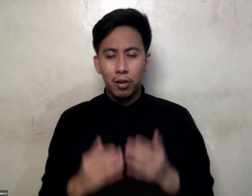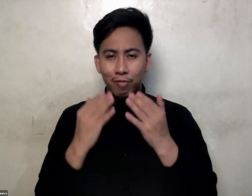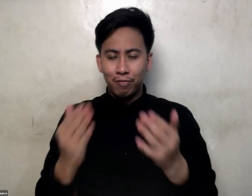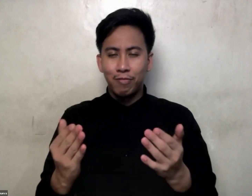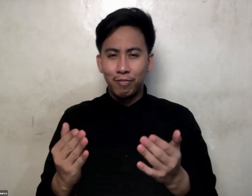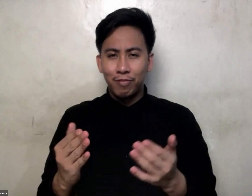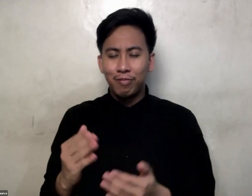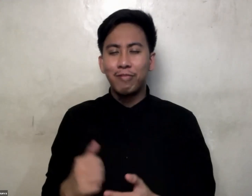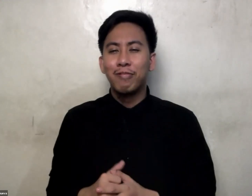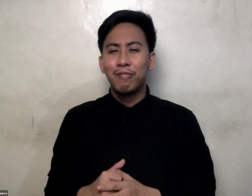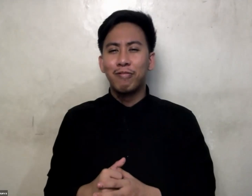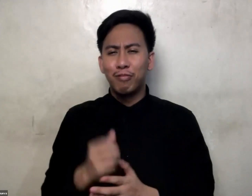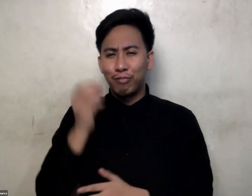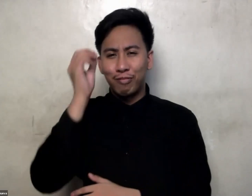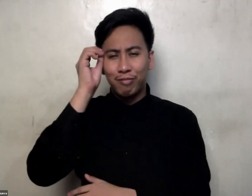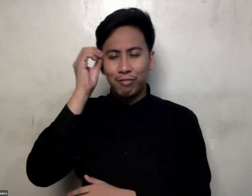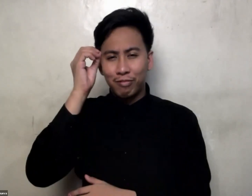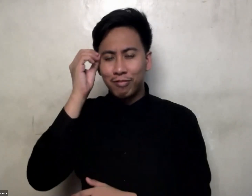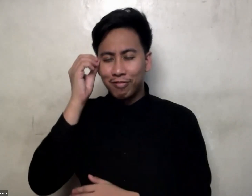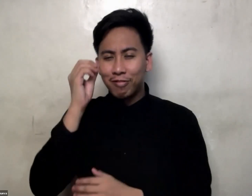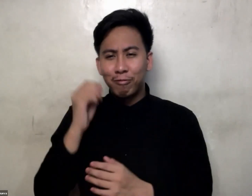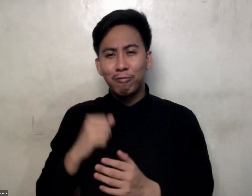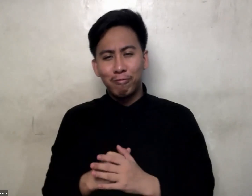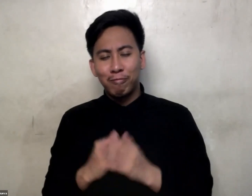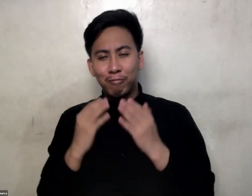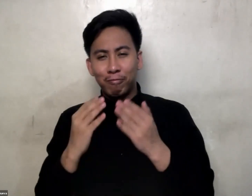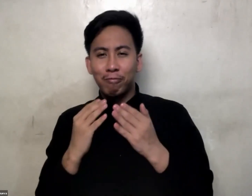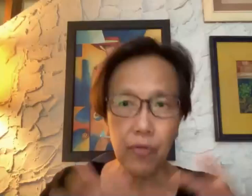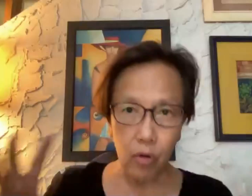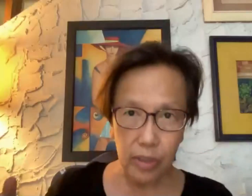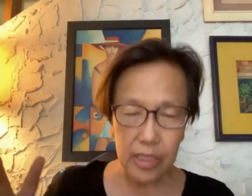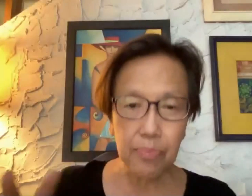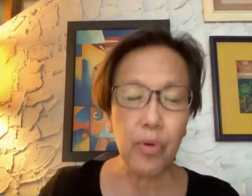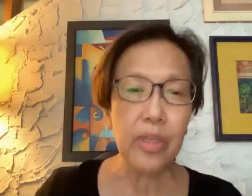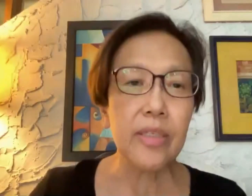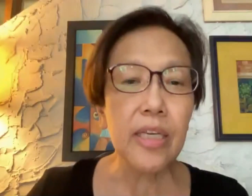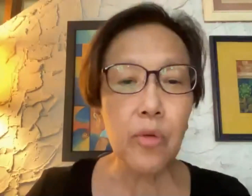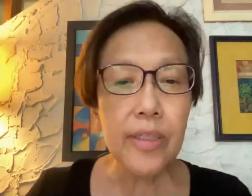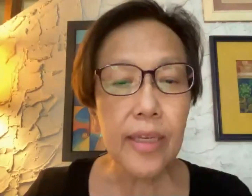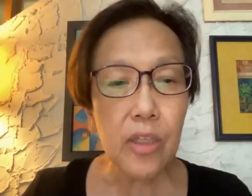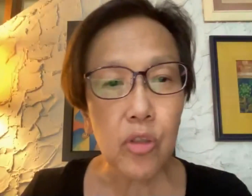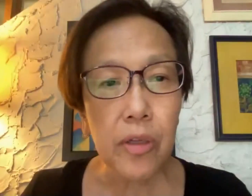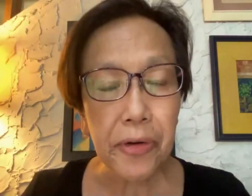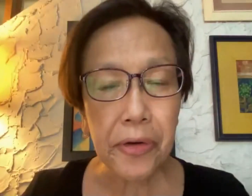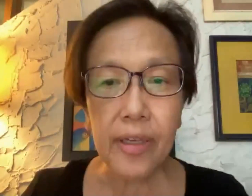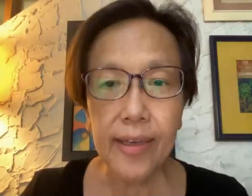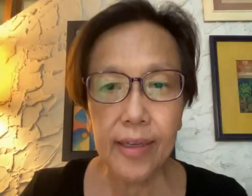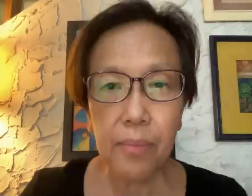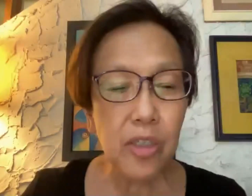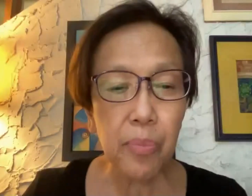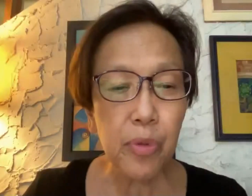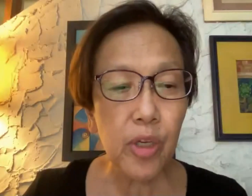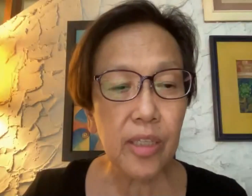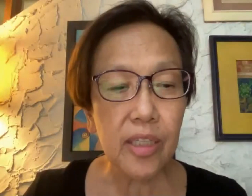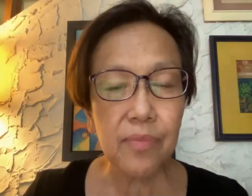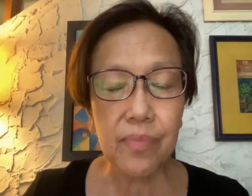really, for that tight and succinct. And you were able to cover all the key points, including the lessons learned.